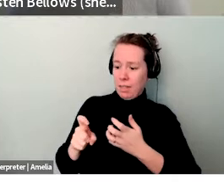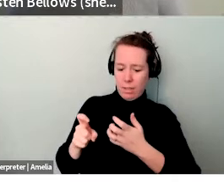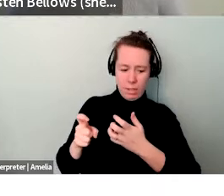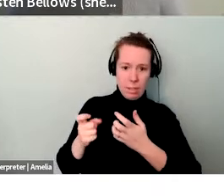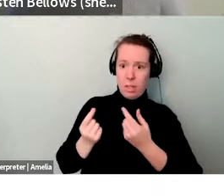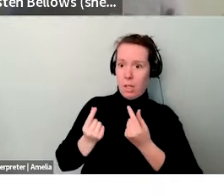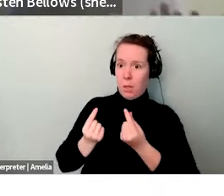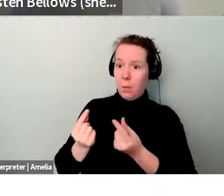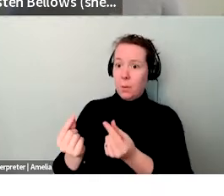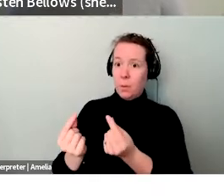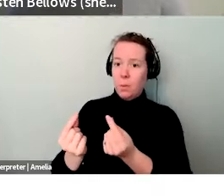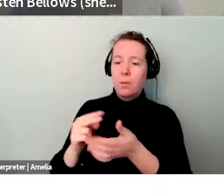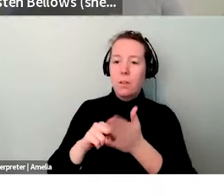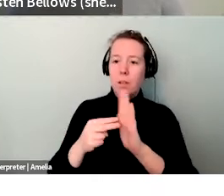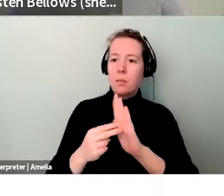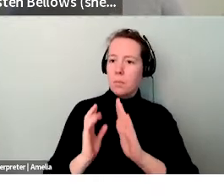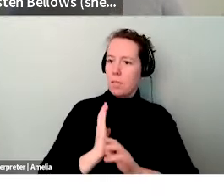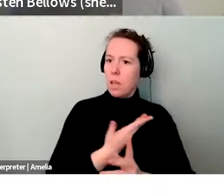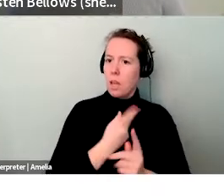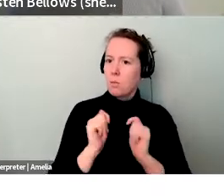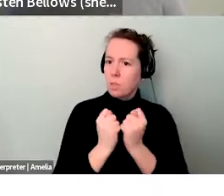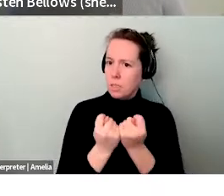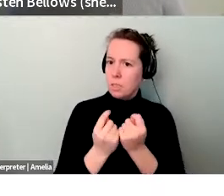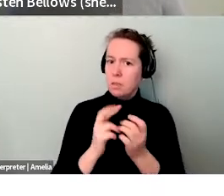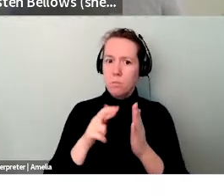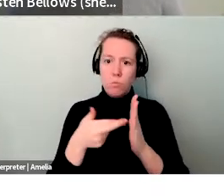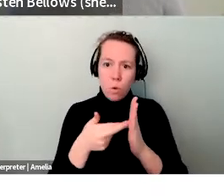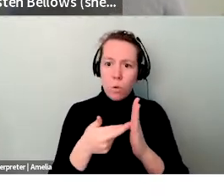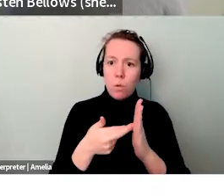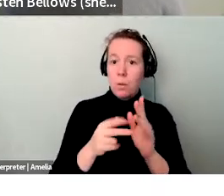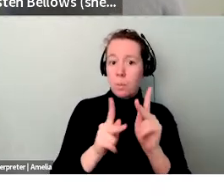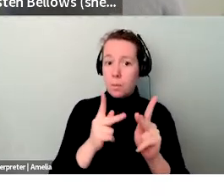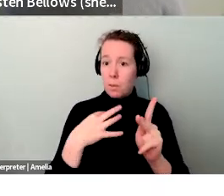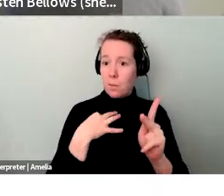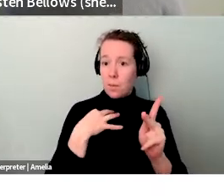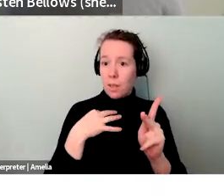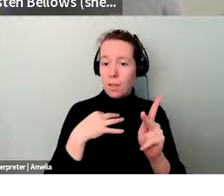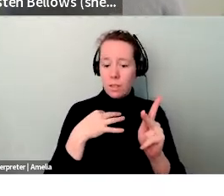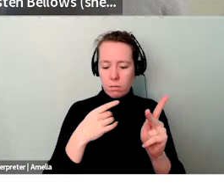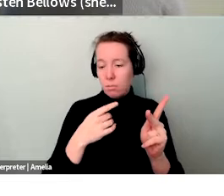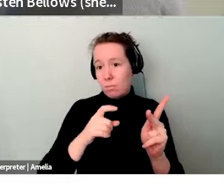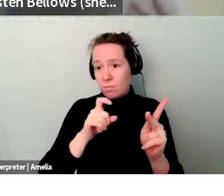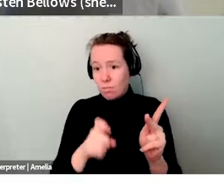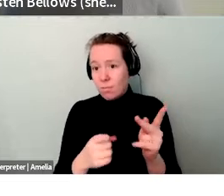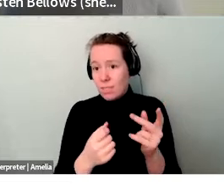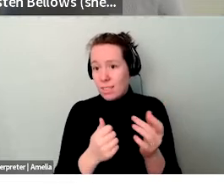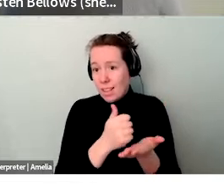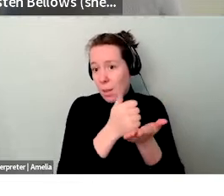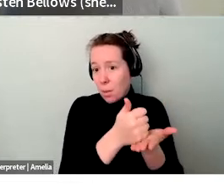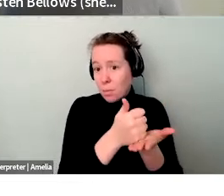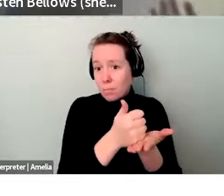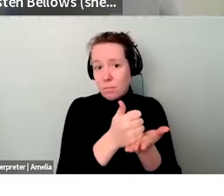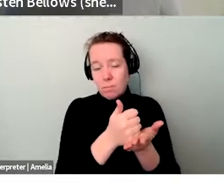help educate them in that. But yeah, that can still be very nerve-wracking as well. I know I've asked